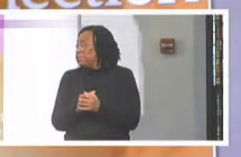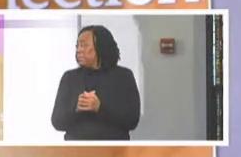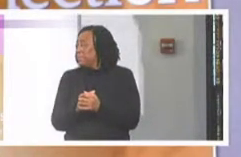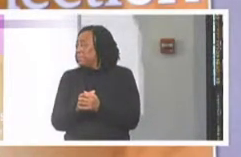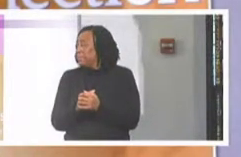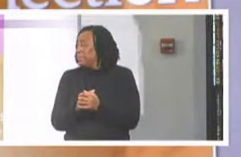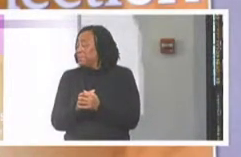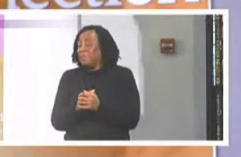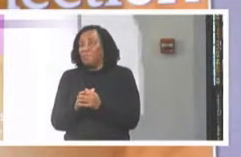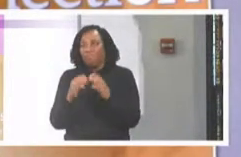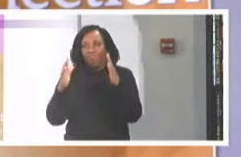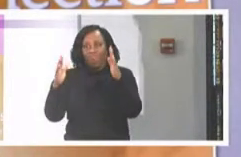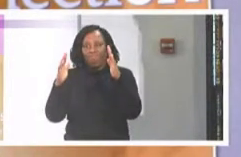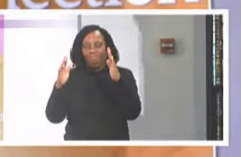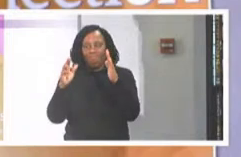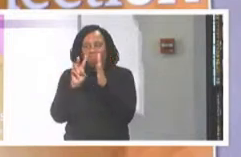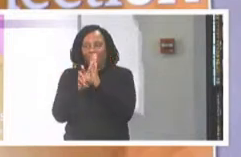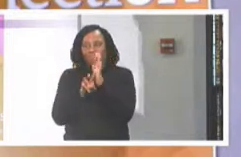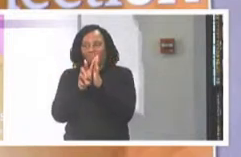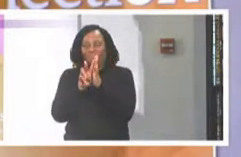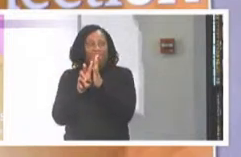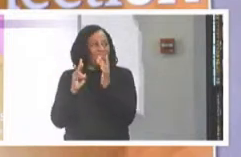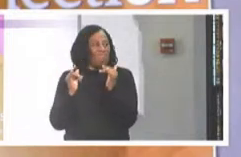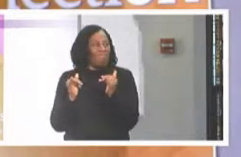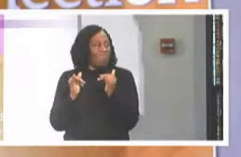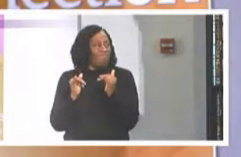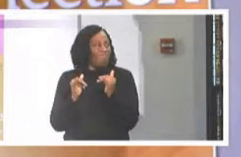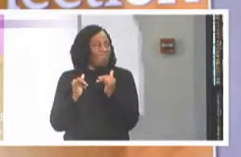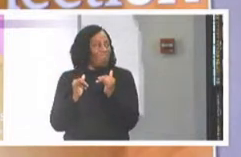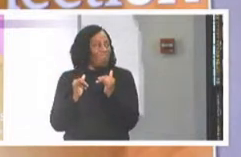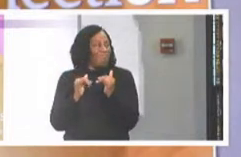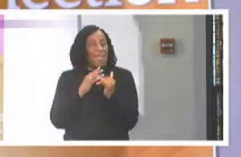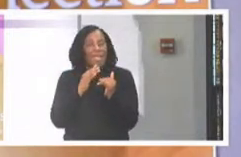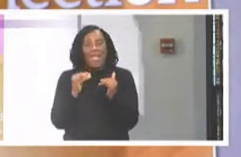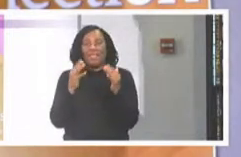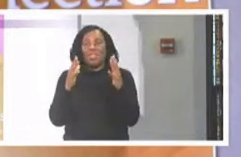giving video at the moment. And after that, you're going to receive our praise and worship team.